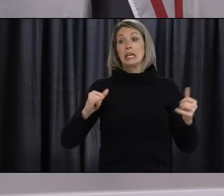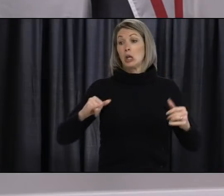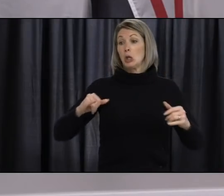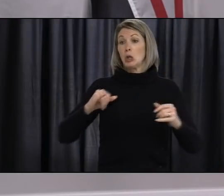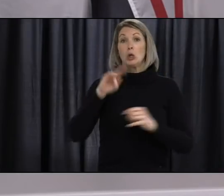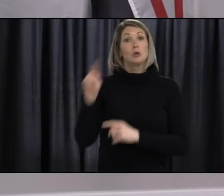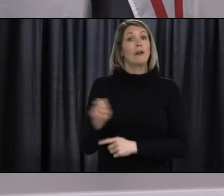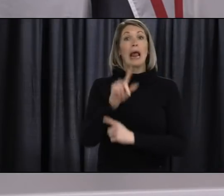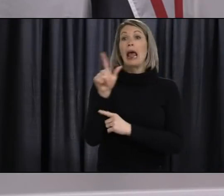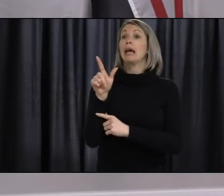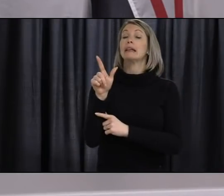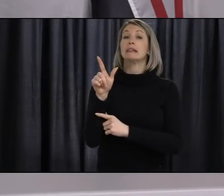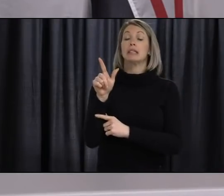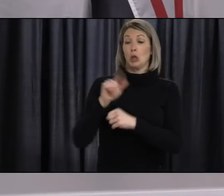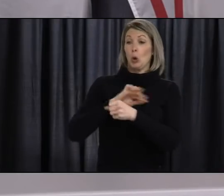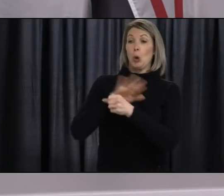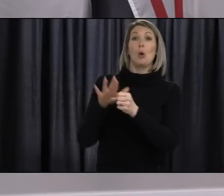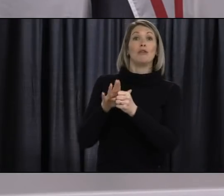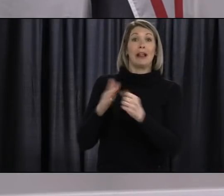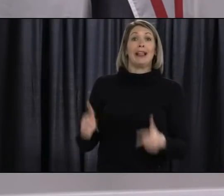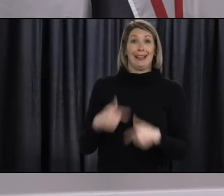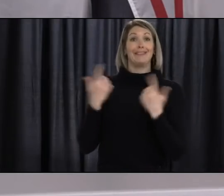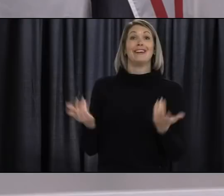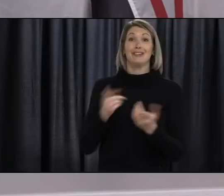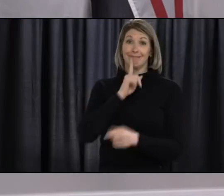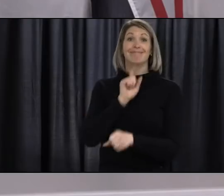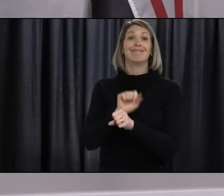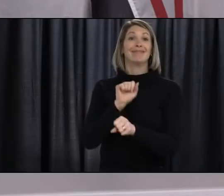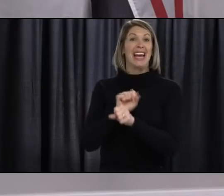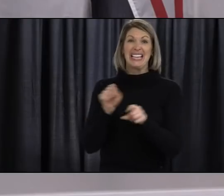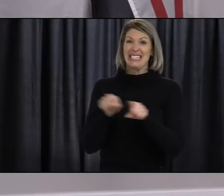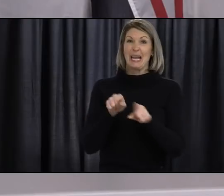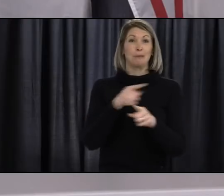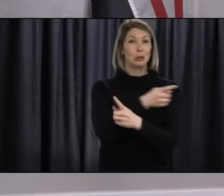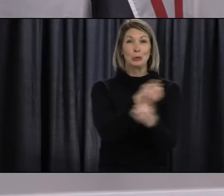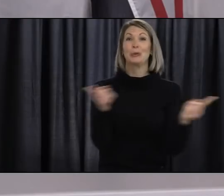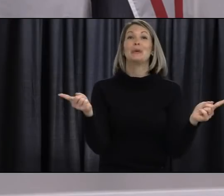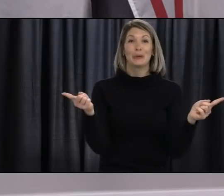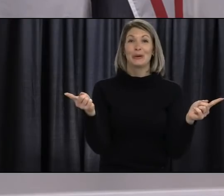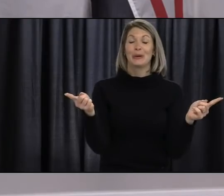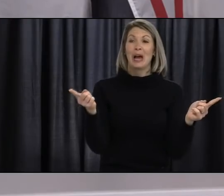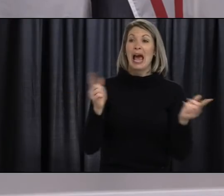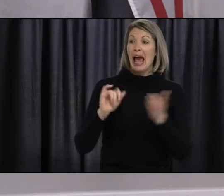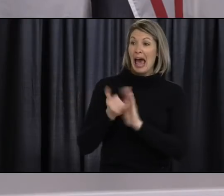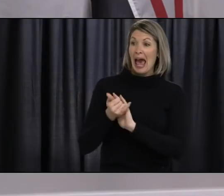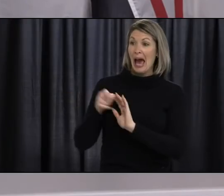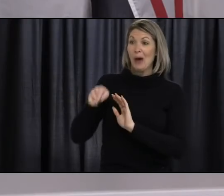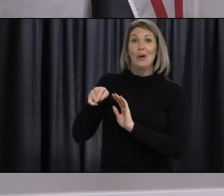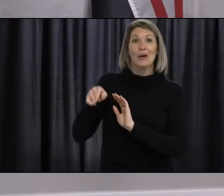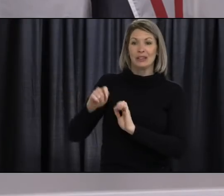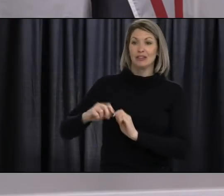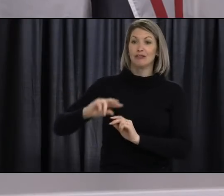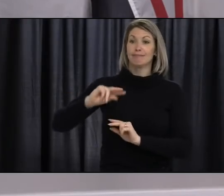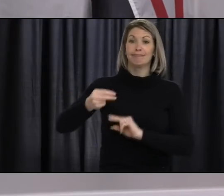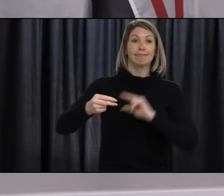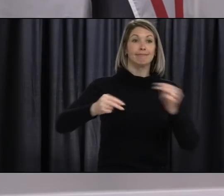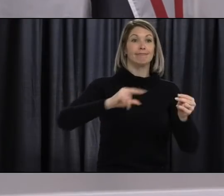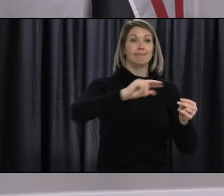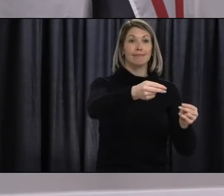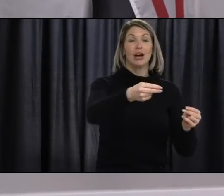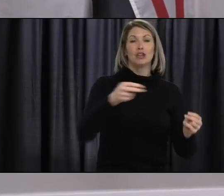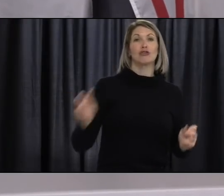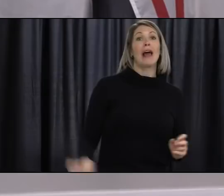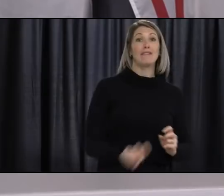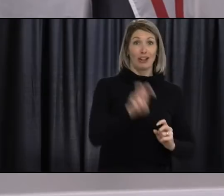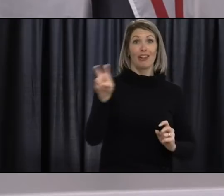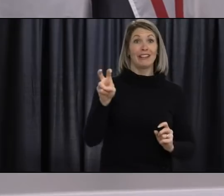It's a resident of our province. It's in our communities. And the only way that it travels is it travels with you. So let's stop this thing